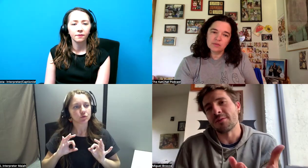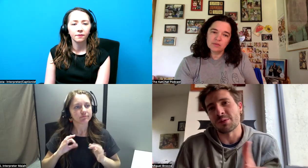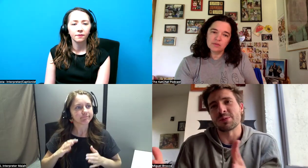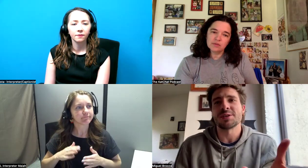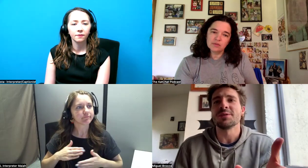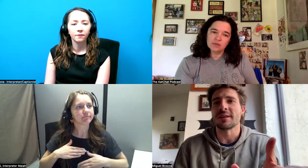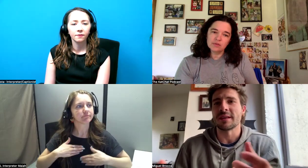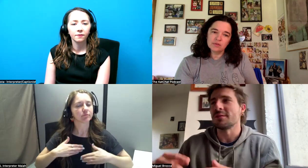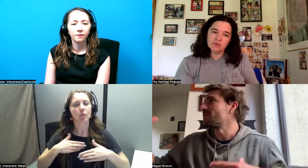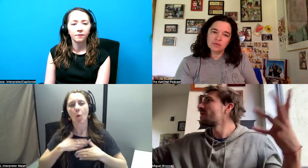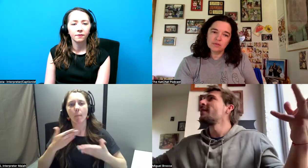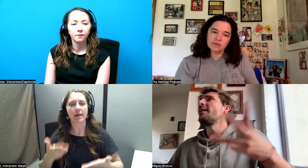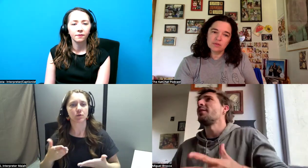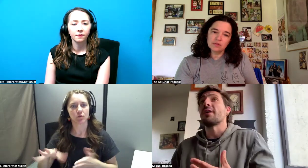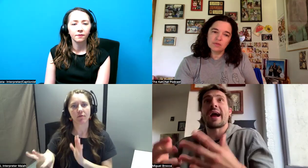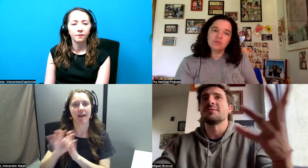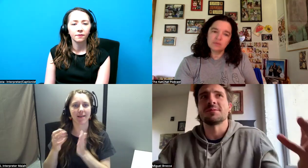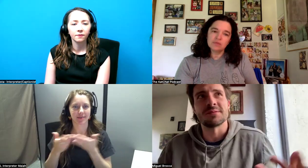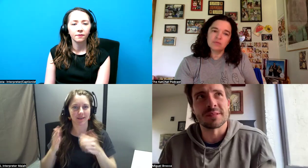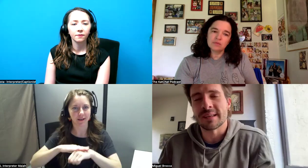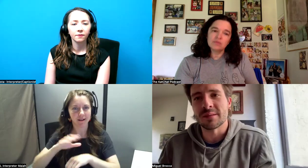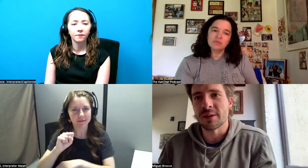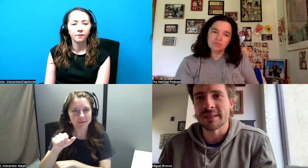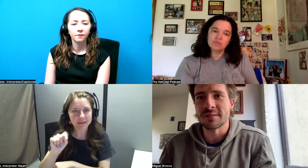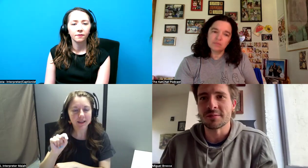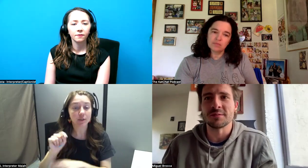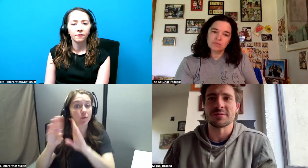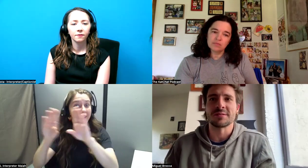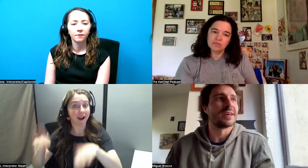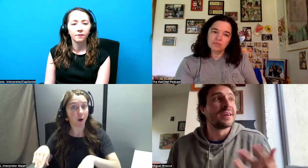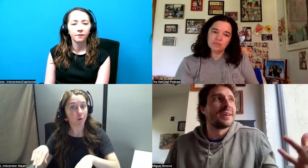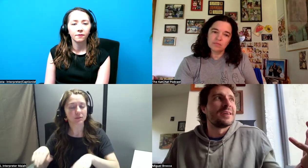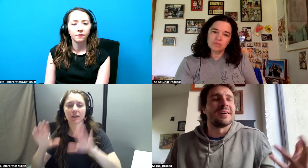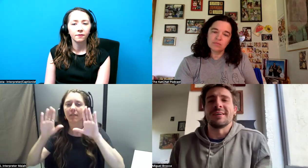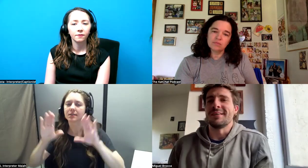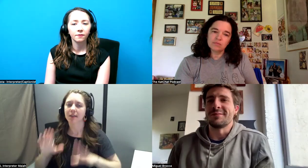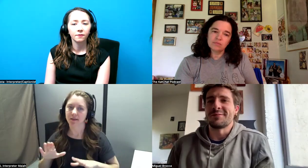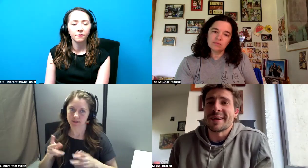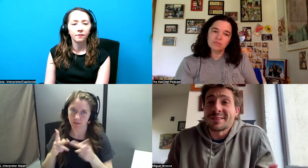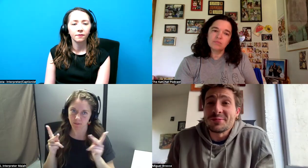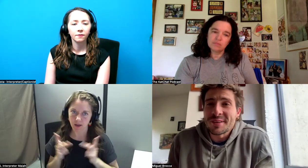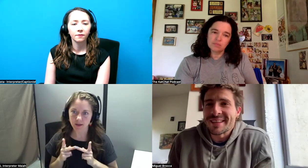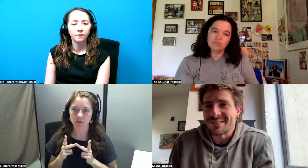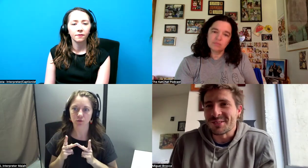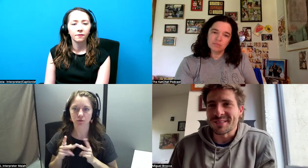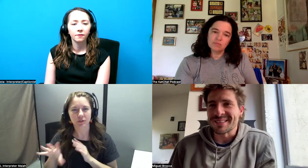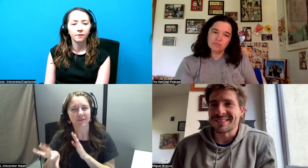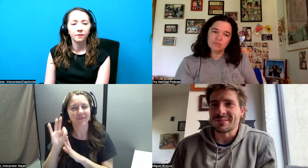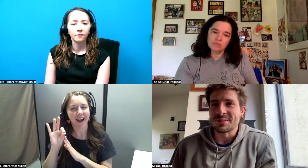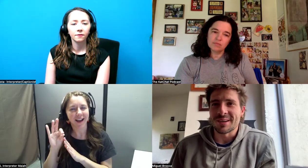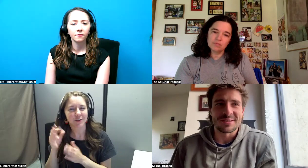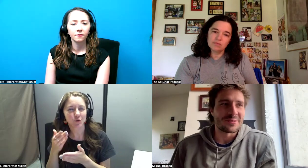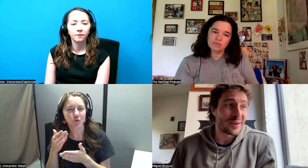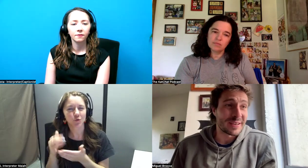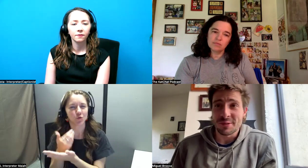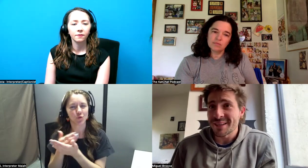depending on where we're shooting, then I don't know, the house was a fantastic place to just find new things, you know, because it